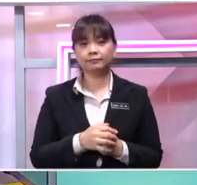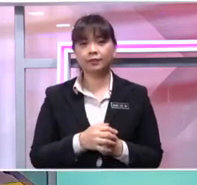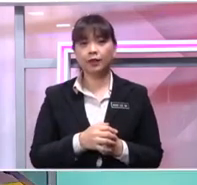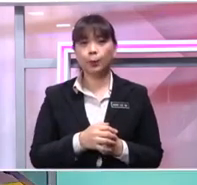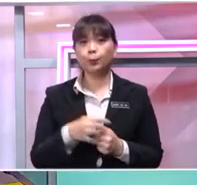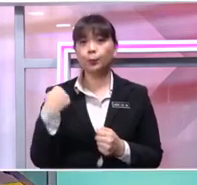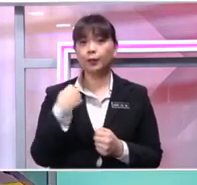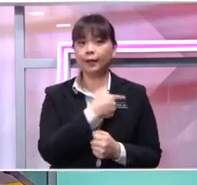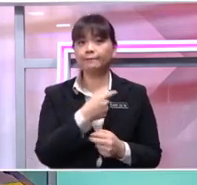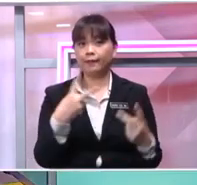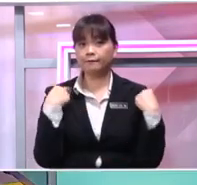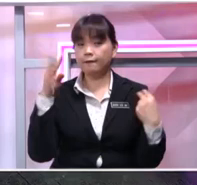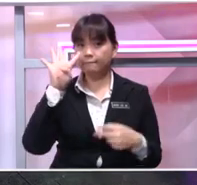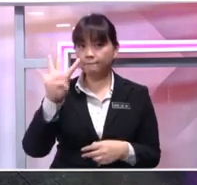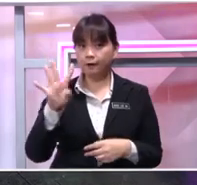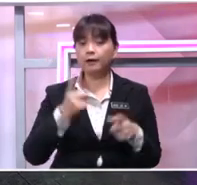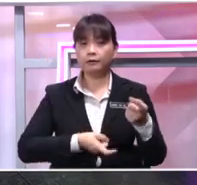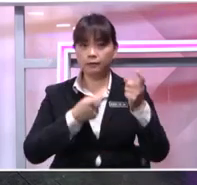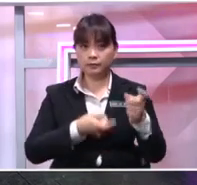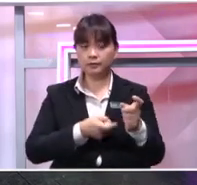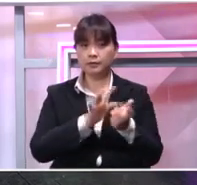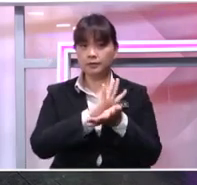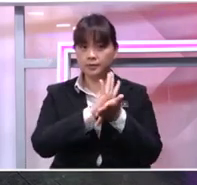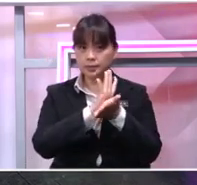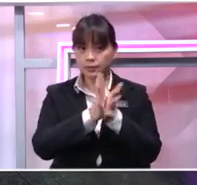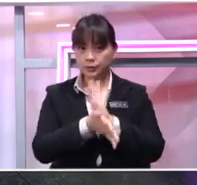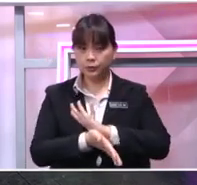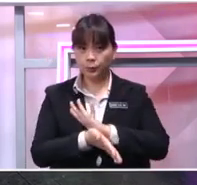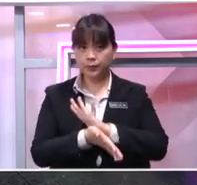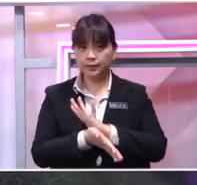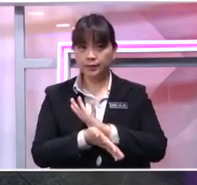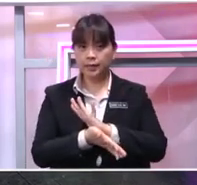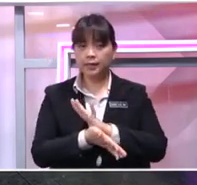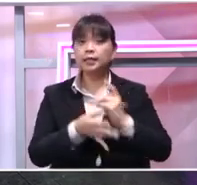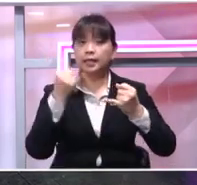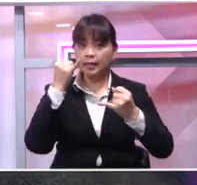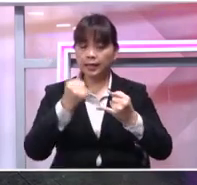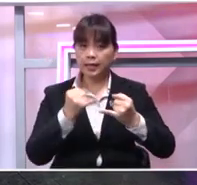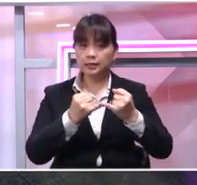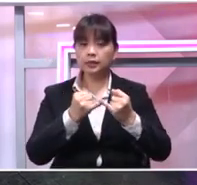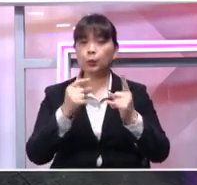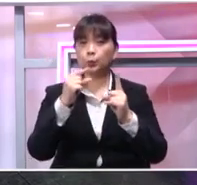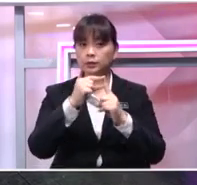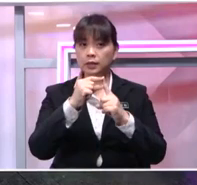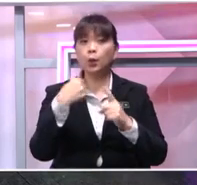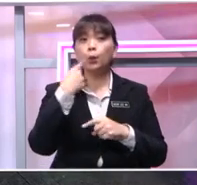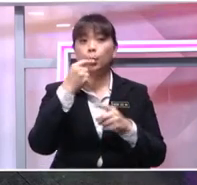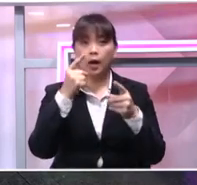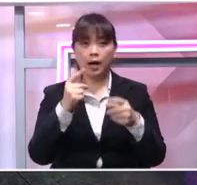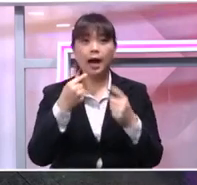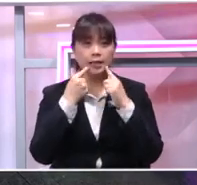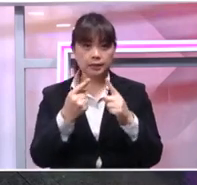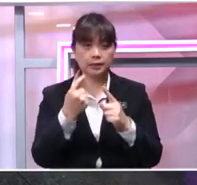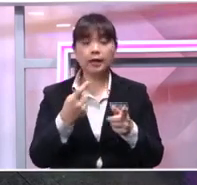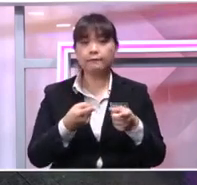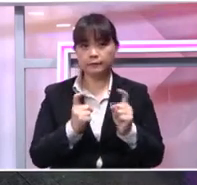4 rewards. So the next word, who answered the fastest, mm-hmm. will got the